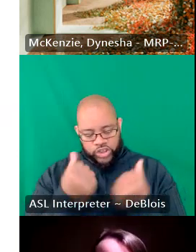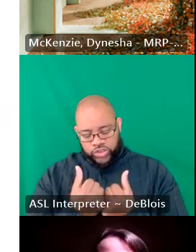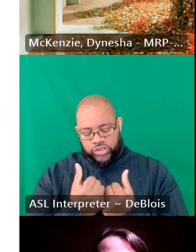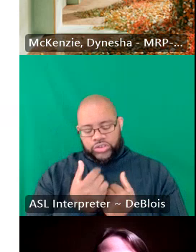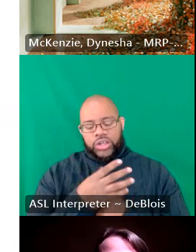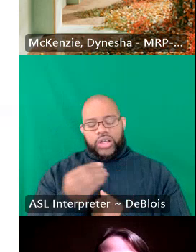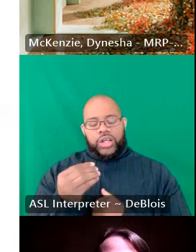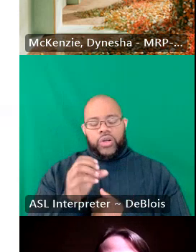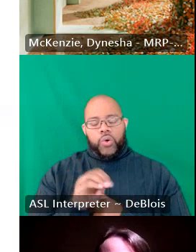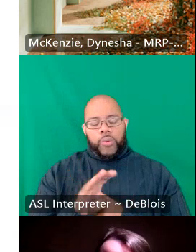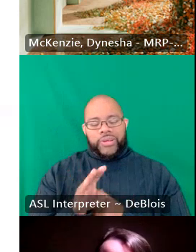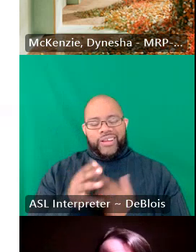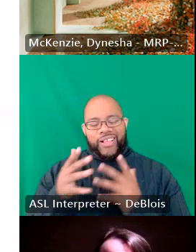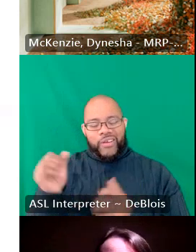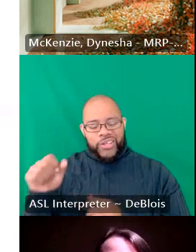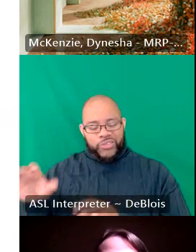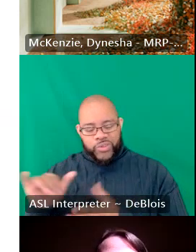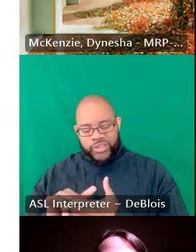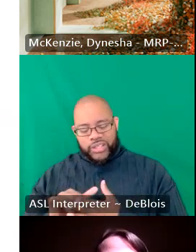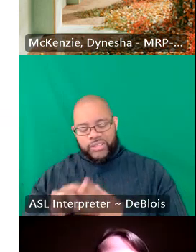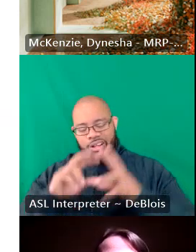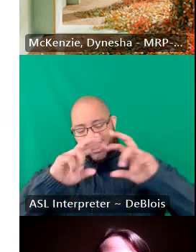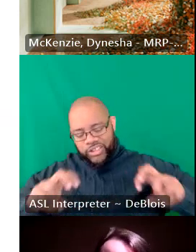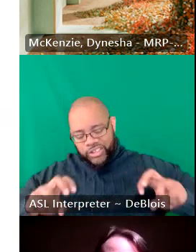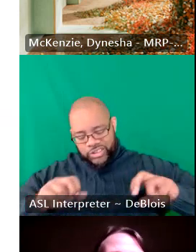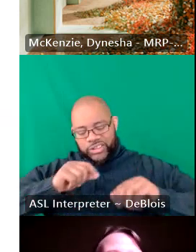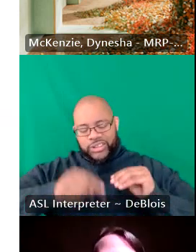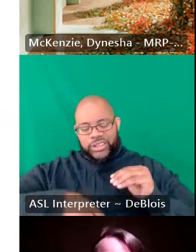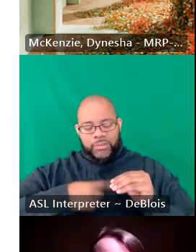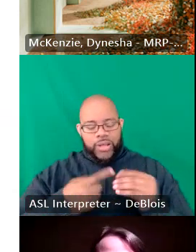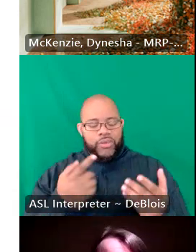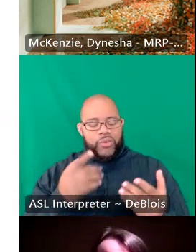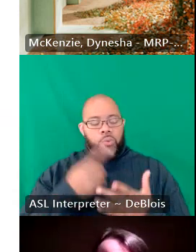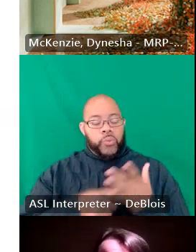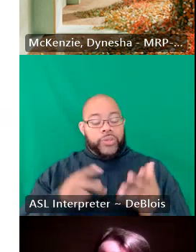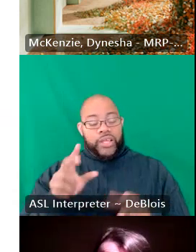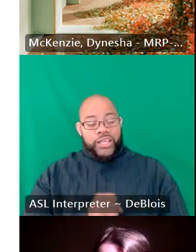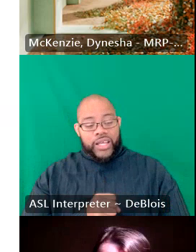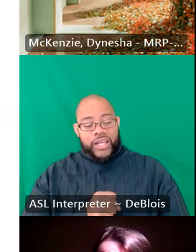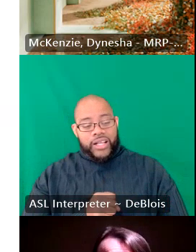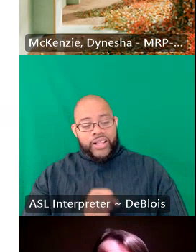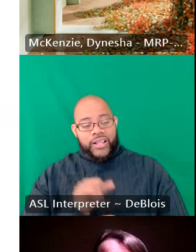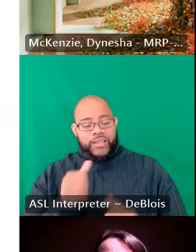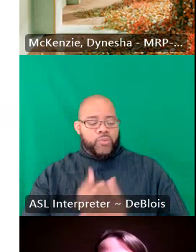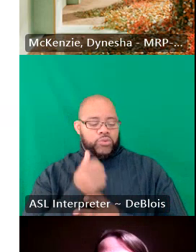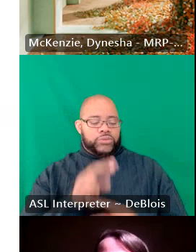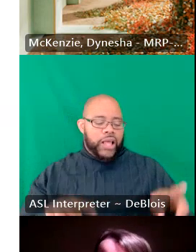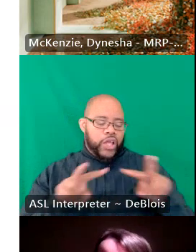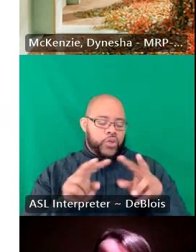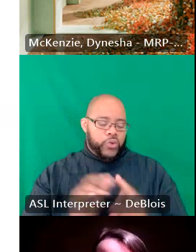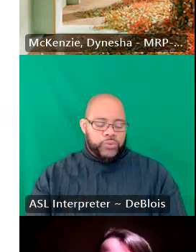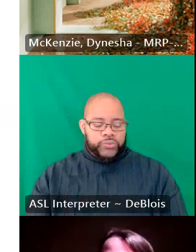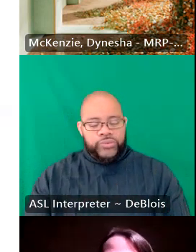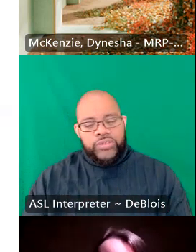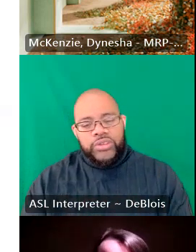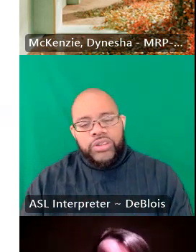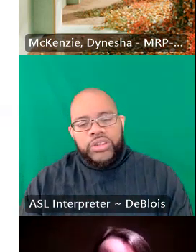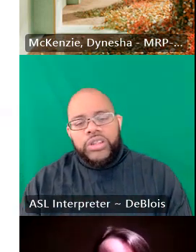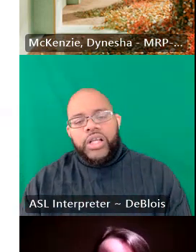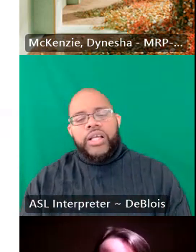allows OMB to do analysis about whether they're getting the biggest bang for their buck. And whether there